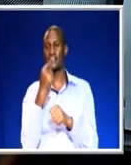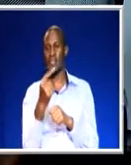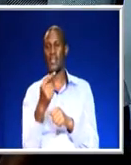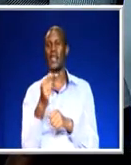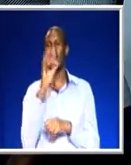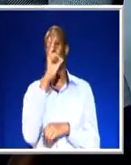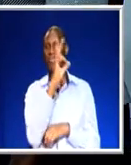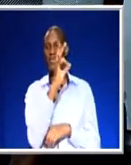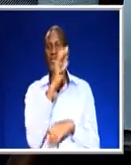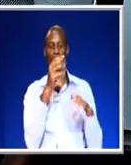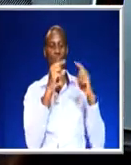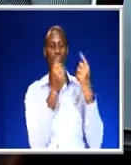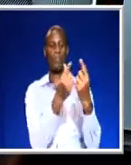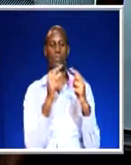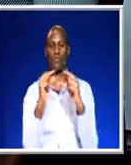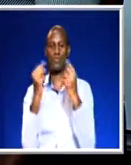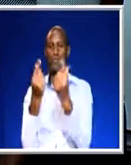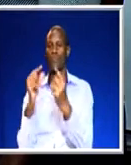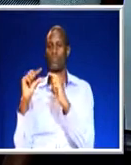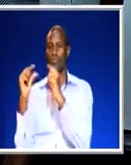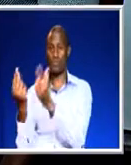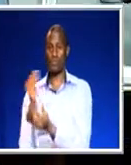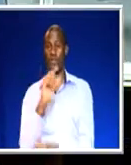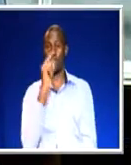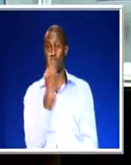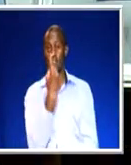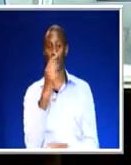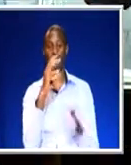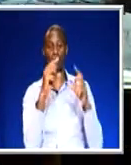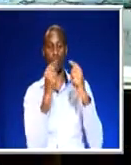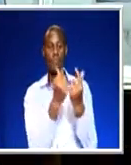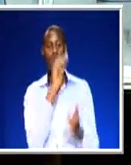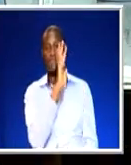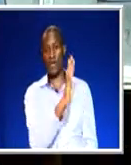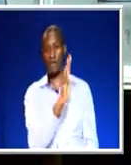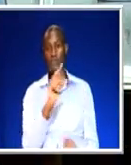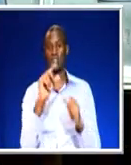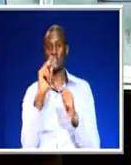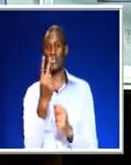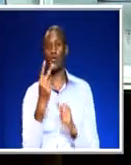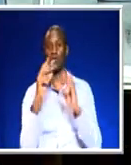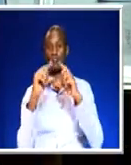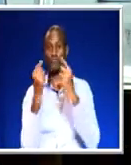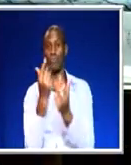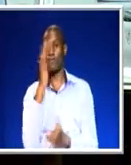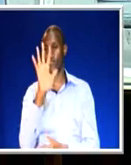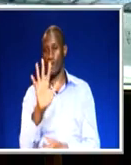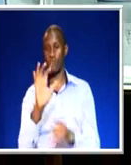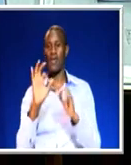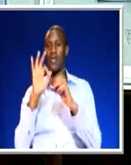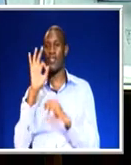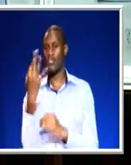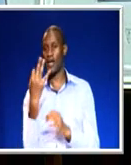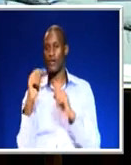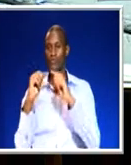three groups. This is the first group of 5, second group of 5, and third group